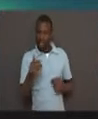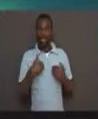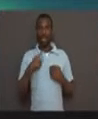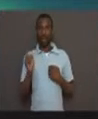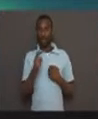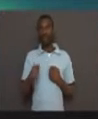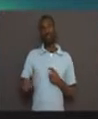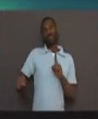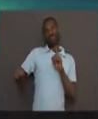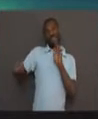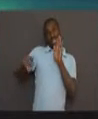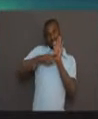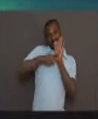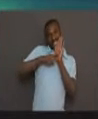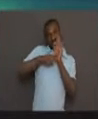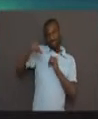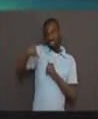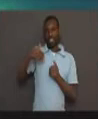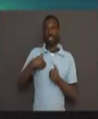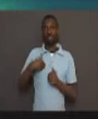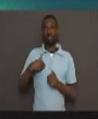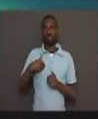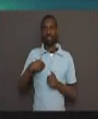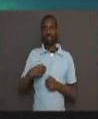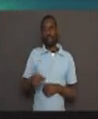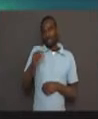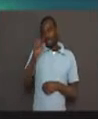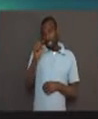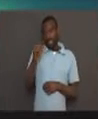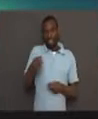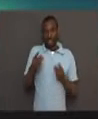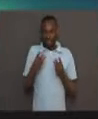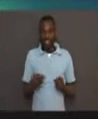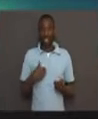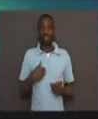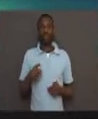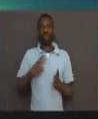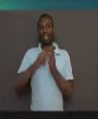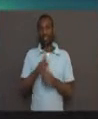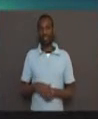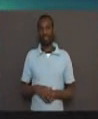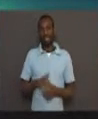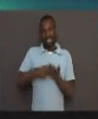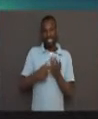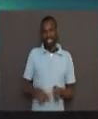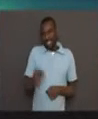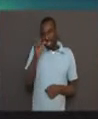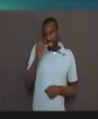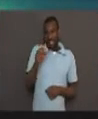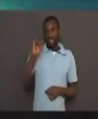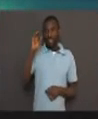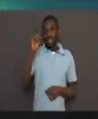charge and little mass. It is much less ionizing than